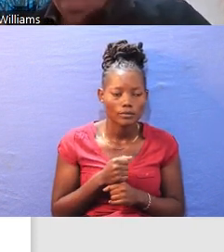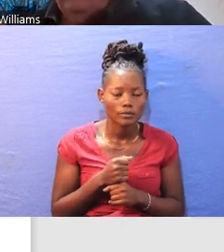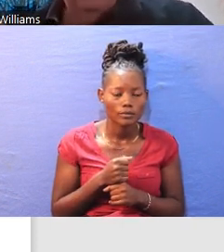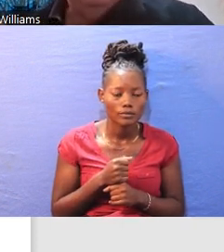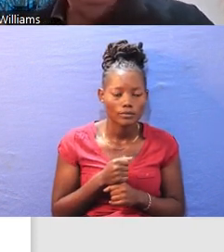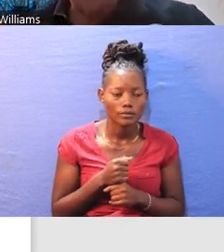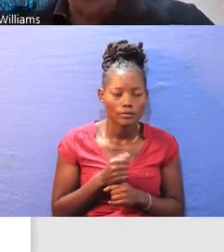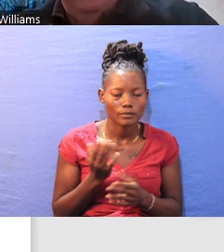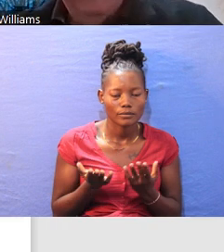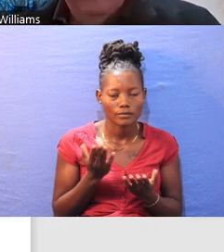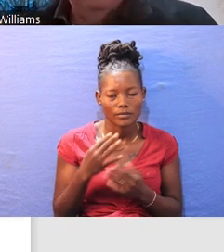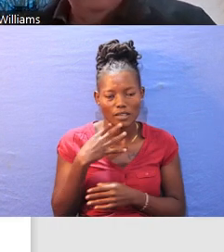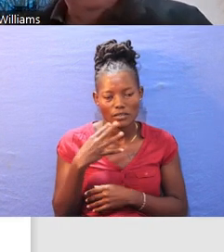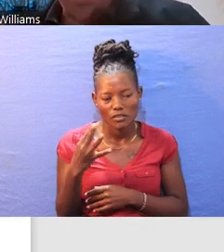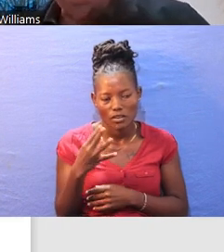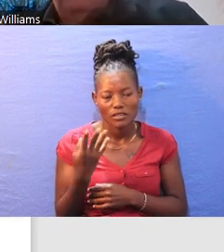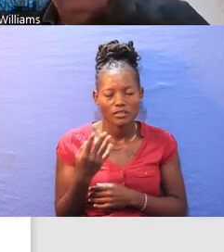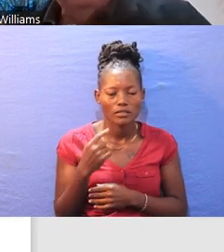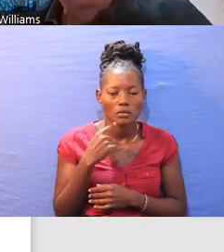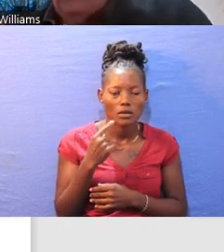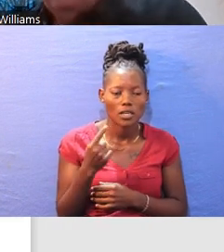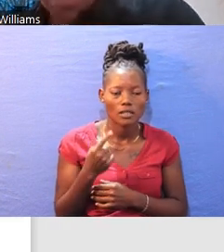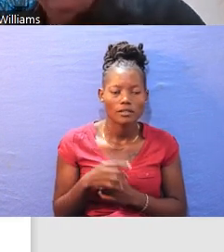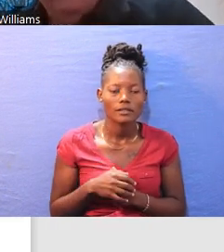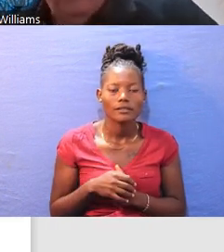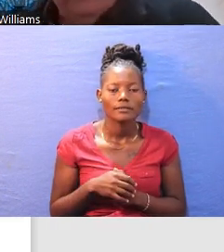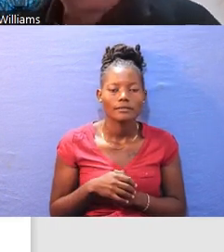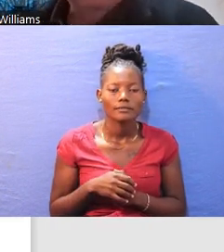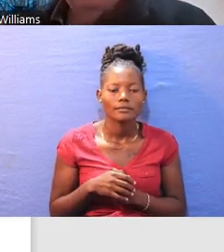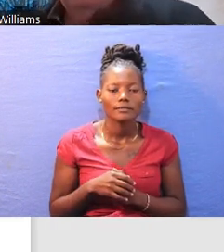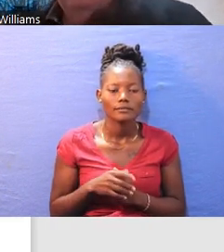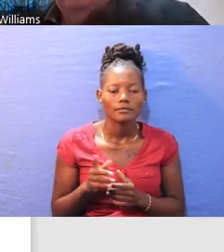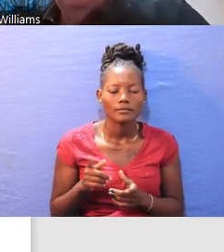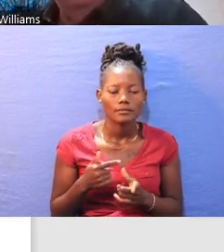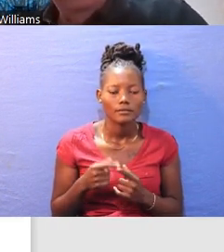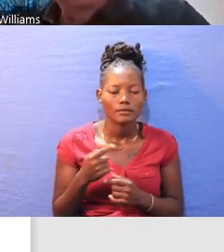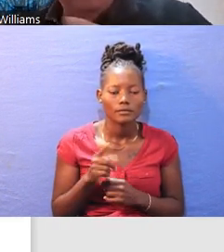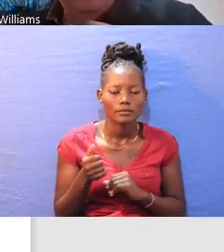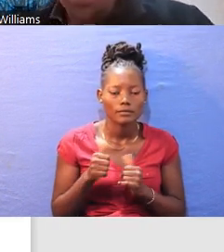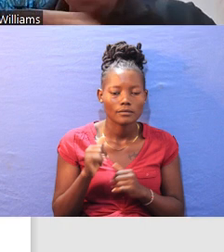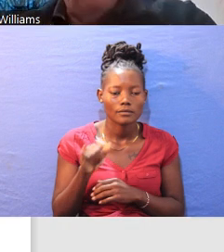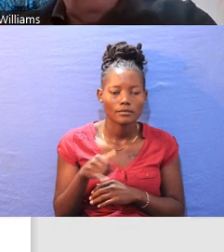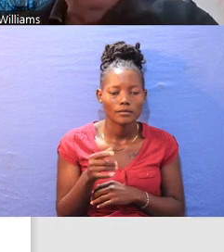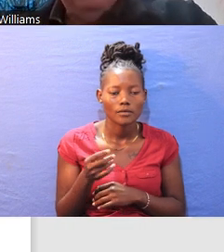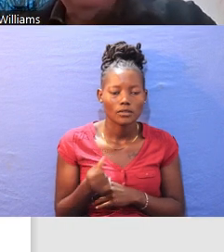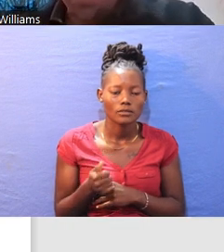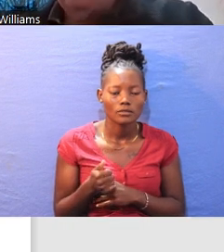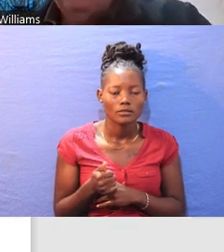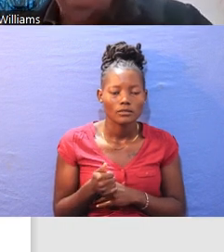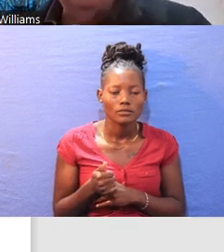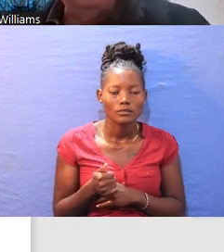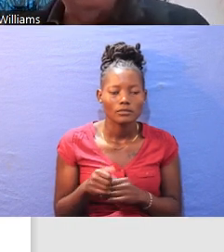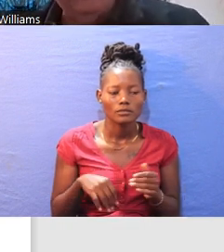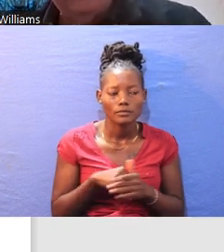was related to their event, whether it was 400. 400 is different than 100. And your sport would be different